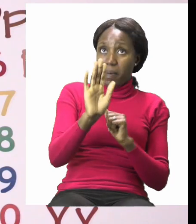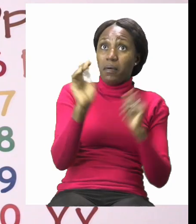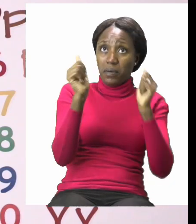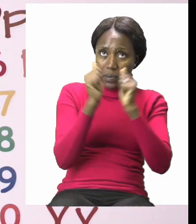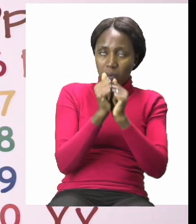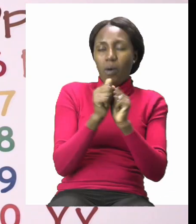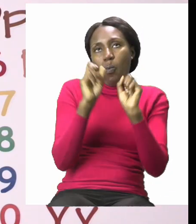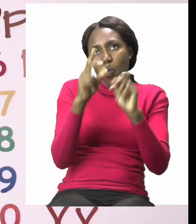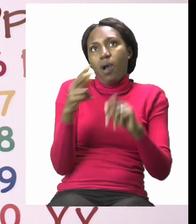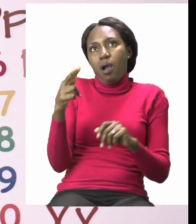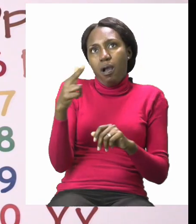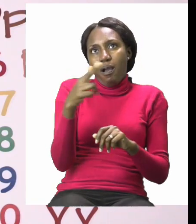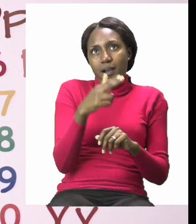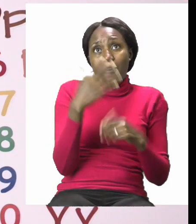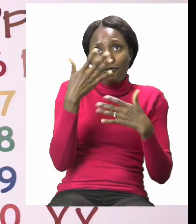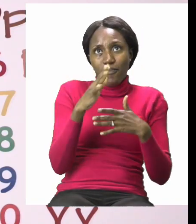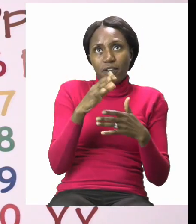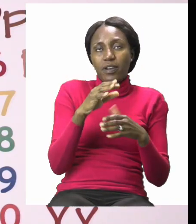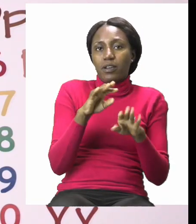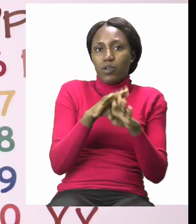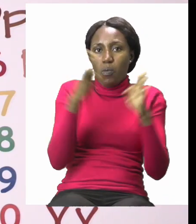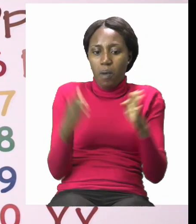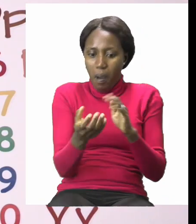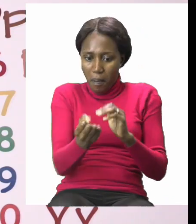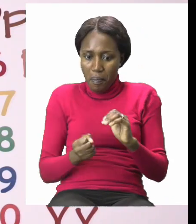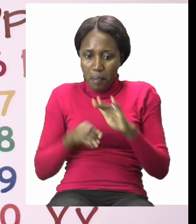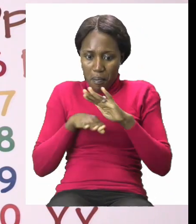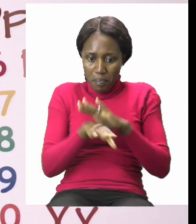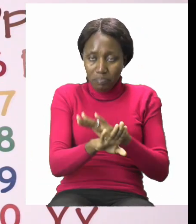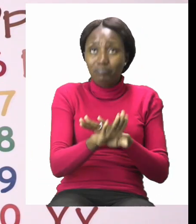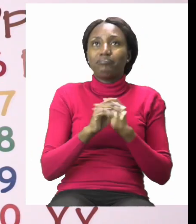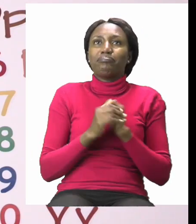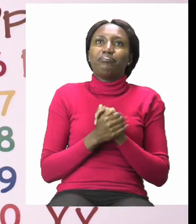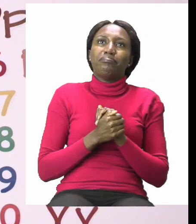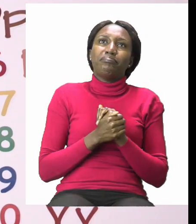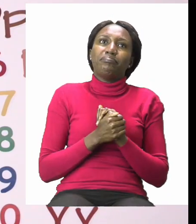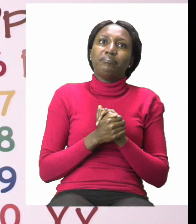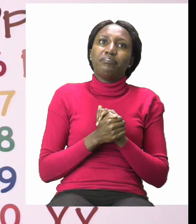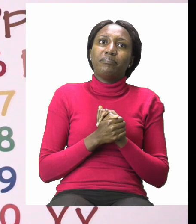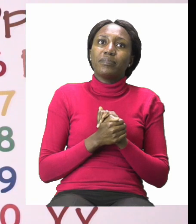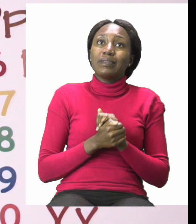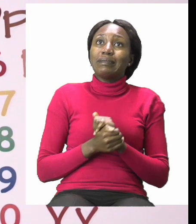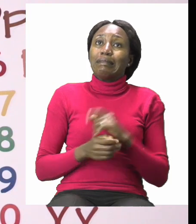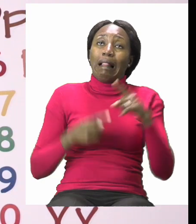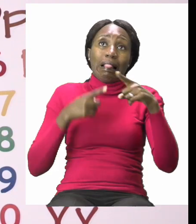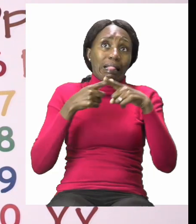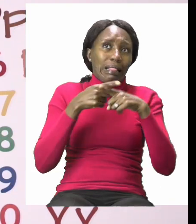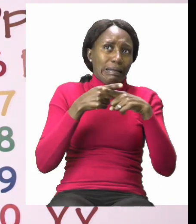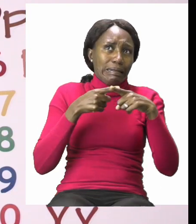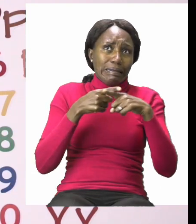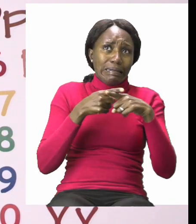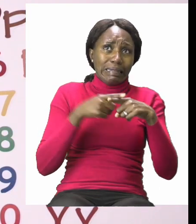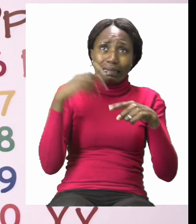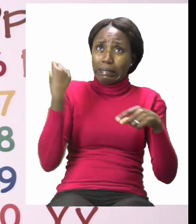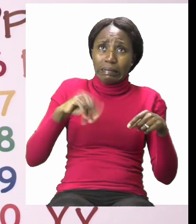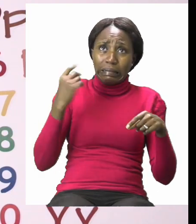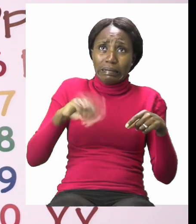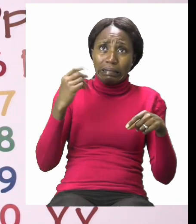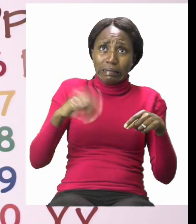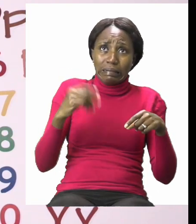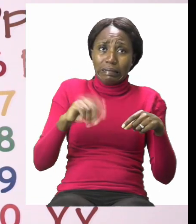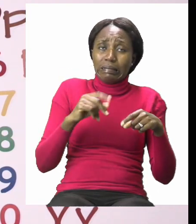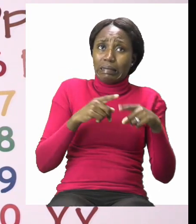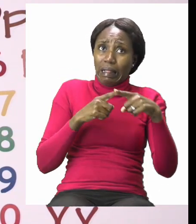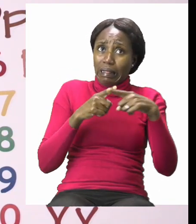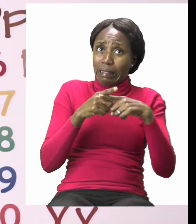place. Another thing that can be dangerous in the house is a knife. Now, I have a plastic one here, but